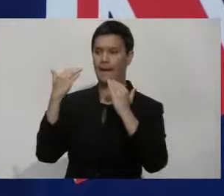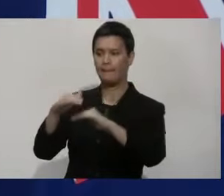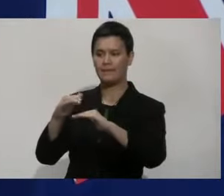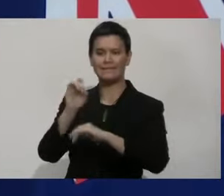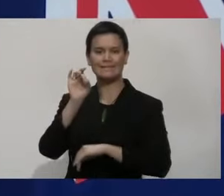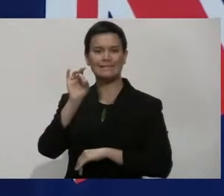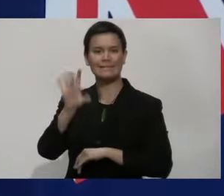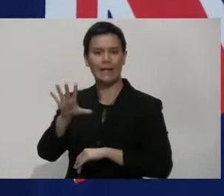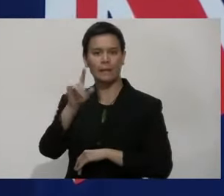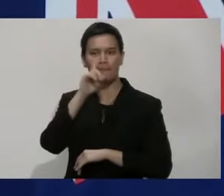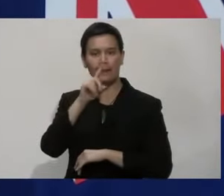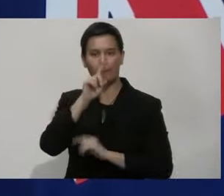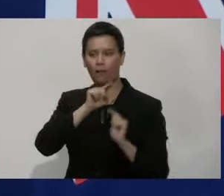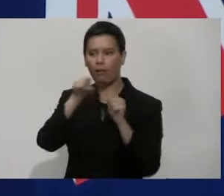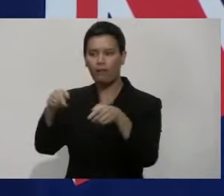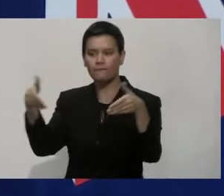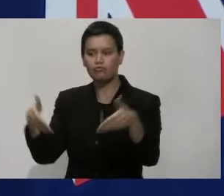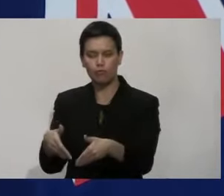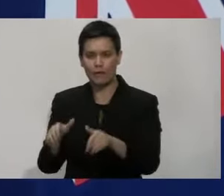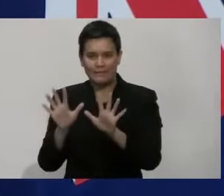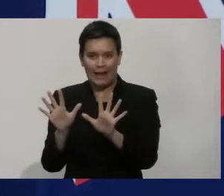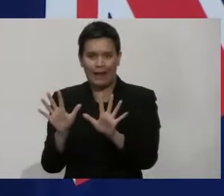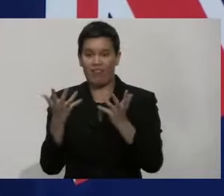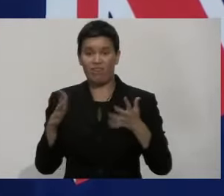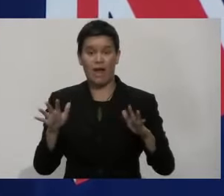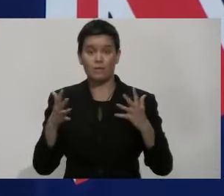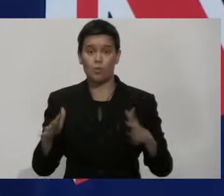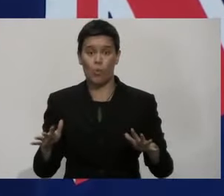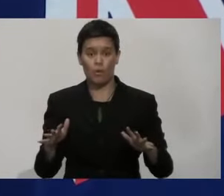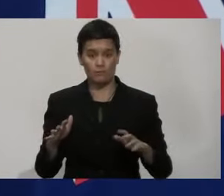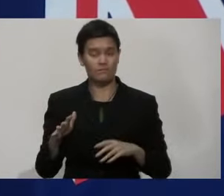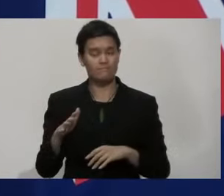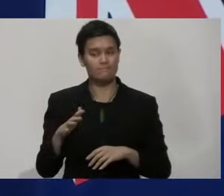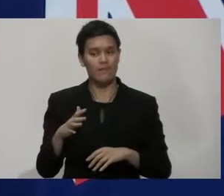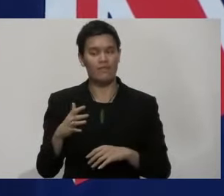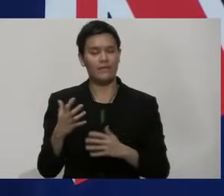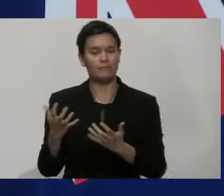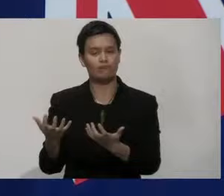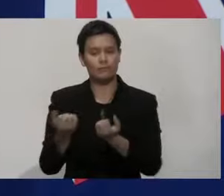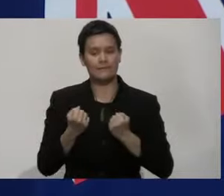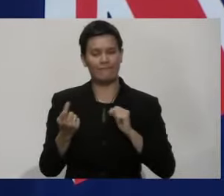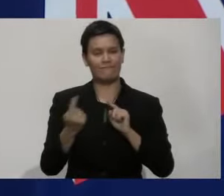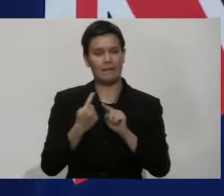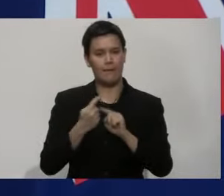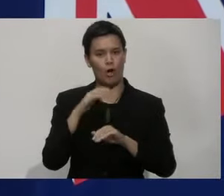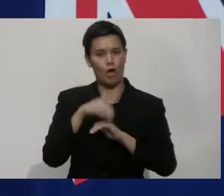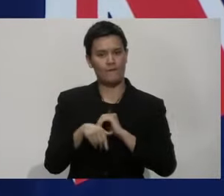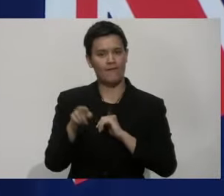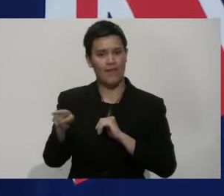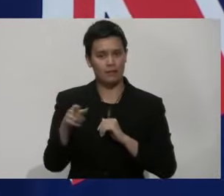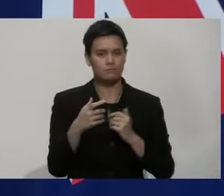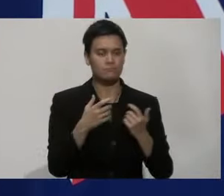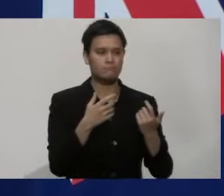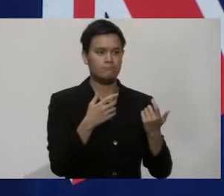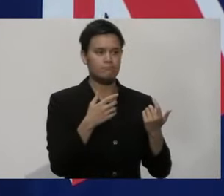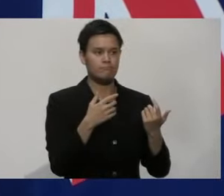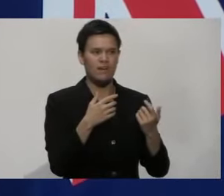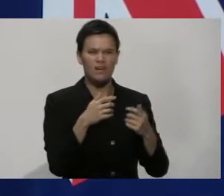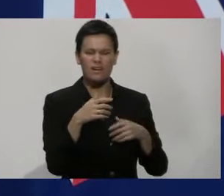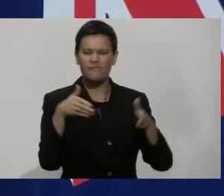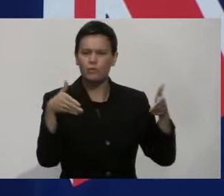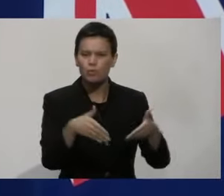after getting really strong feedback, understandably, from representatives who worked in this space,